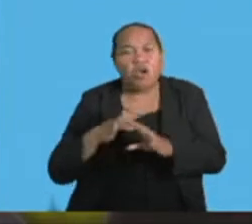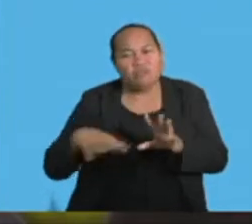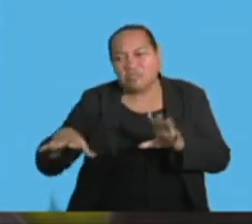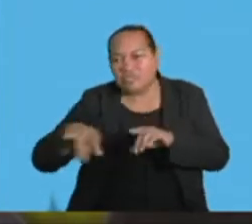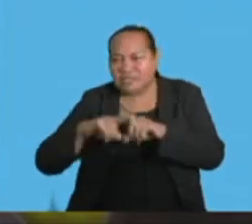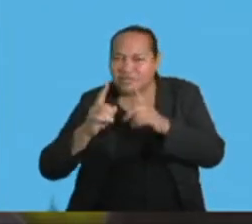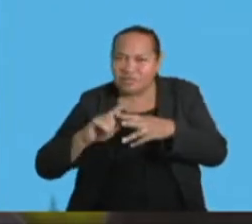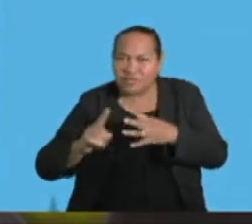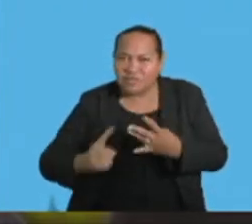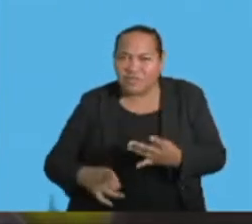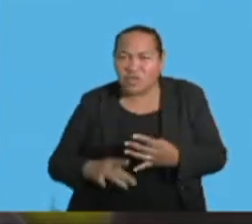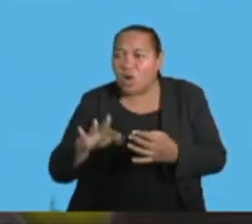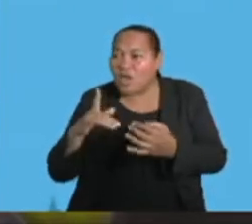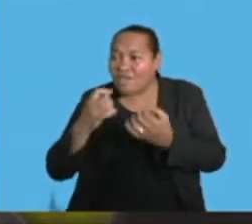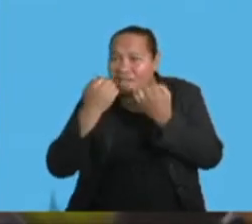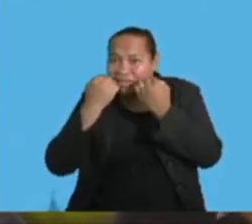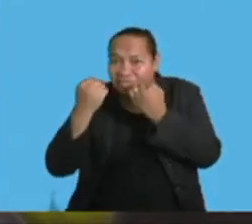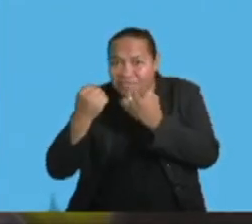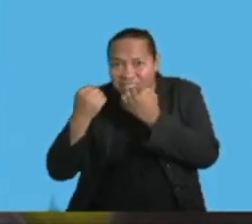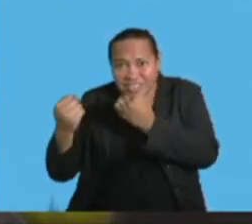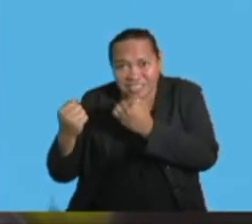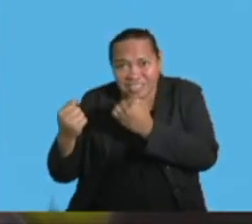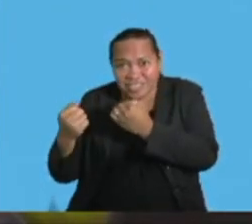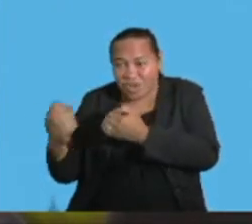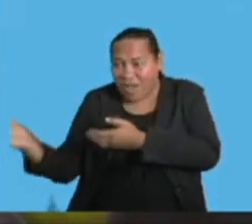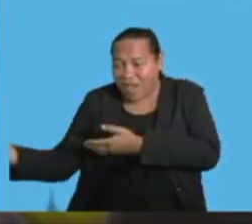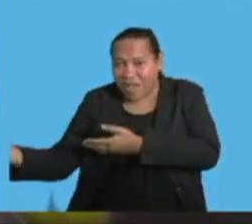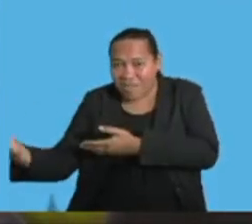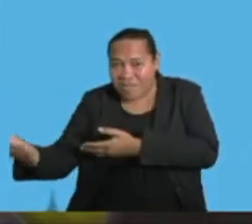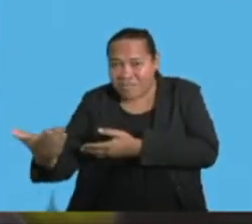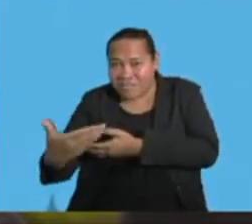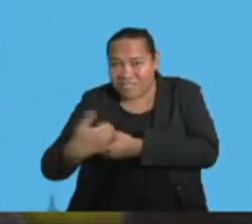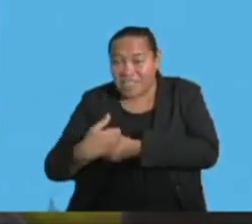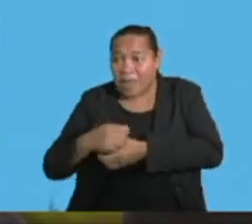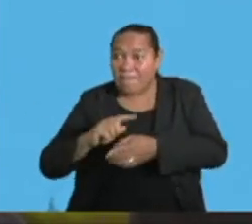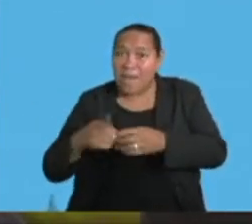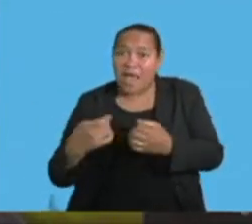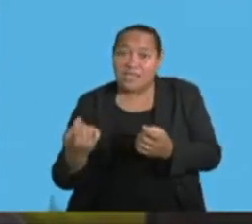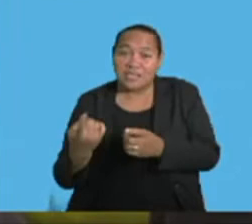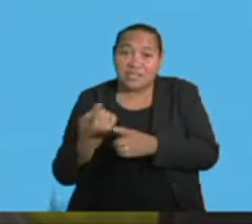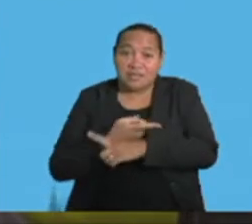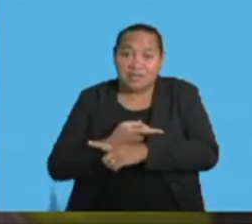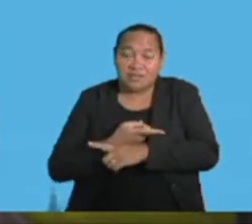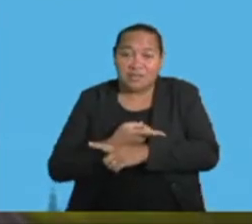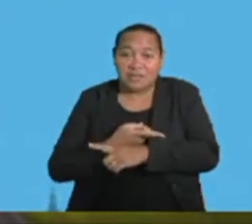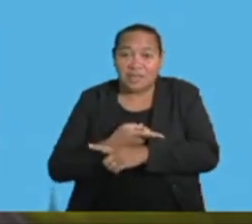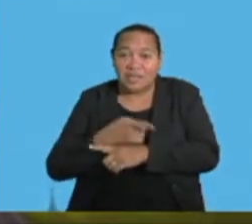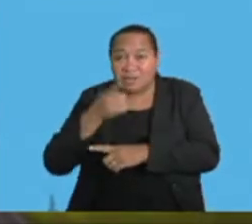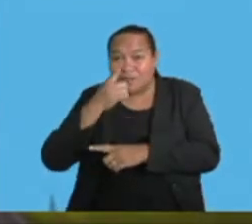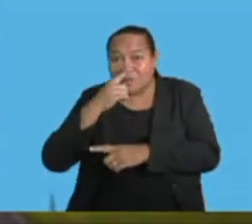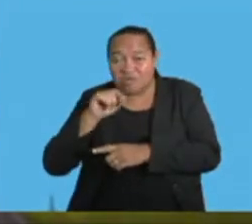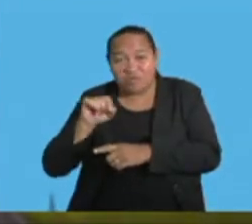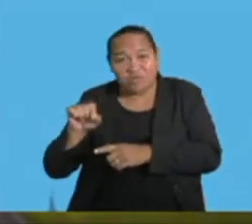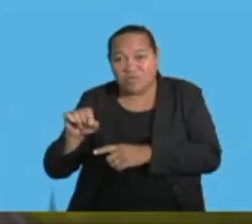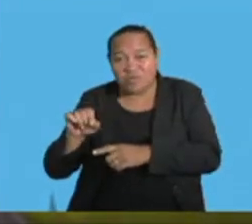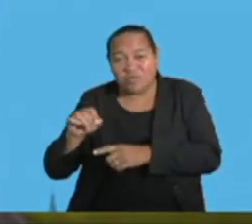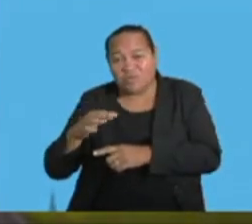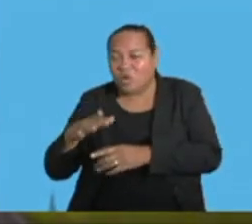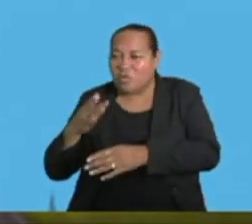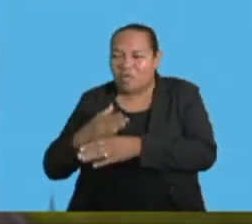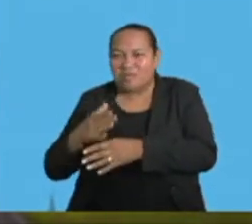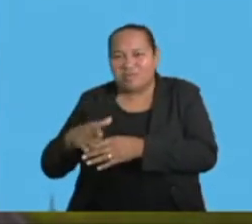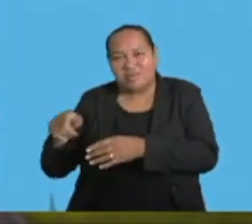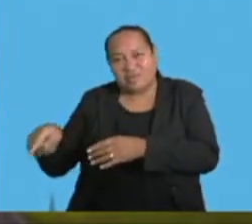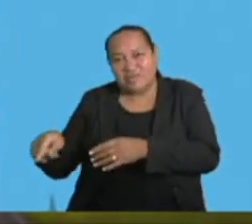previously we were harvesting cane by cutting cane, and now we have cane harvesters, those people who used to cut cane may not necessarily have a job in that area.